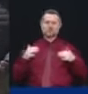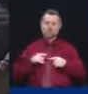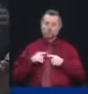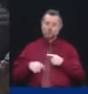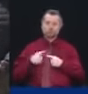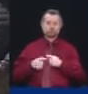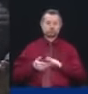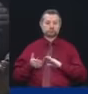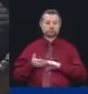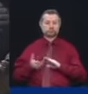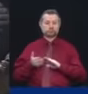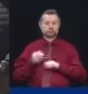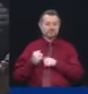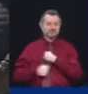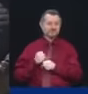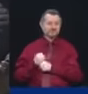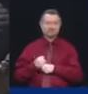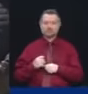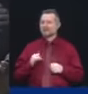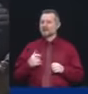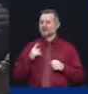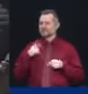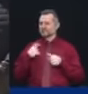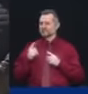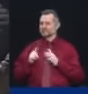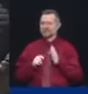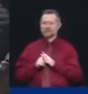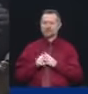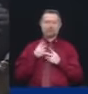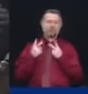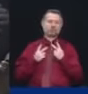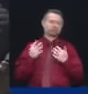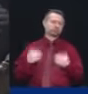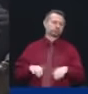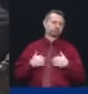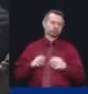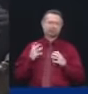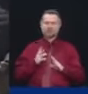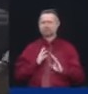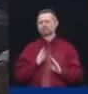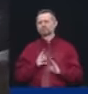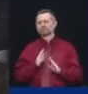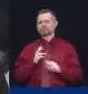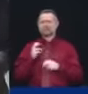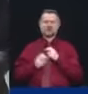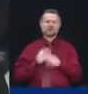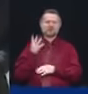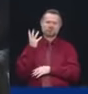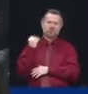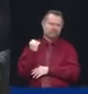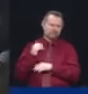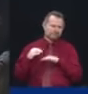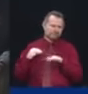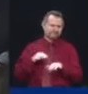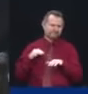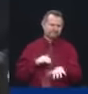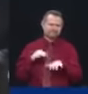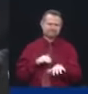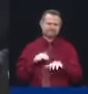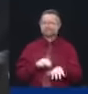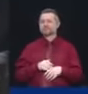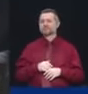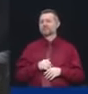area. Since that time, we have seen record fair attendance. It mirrors investments to restore